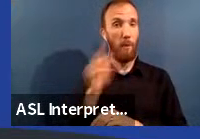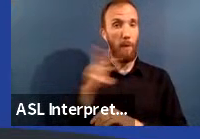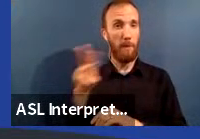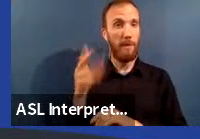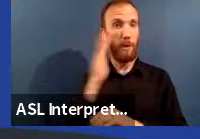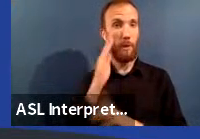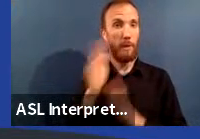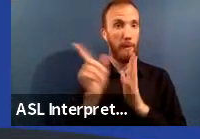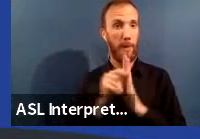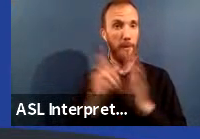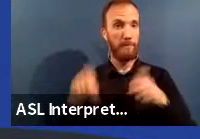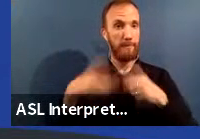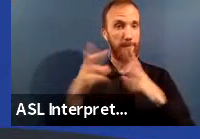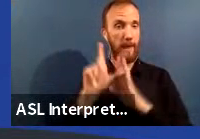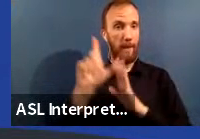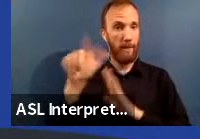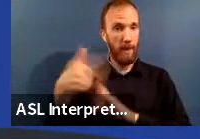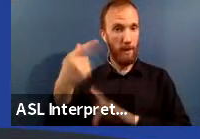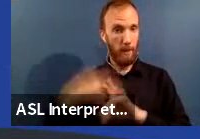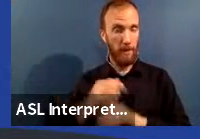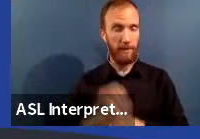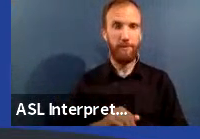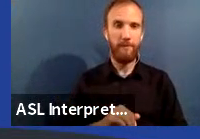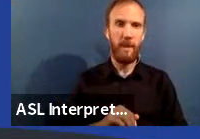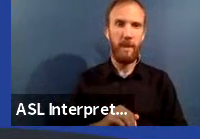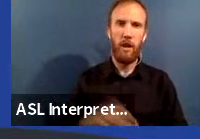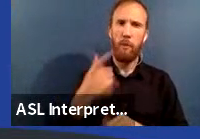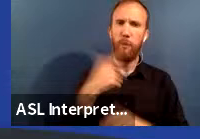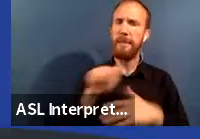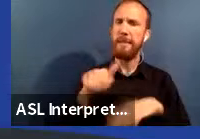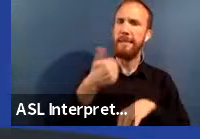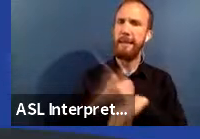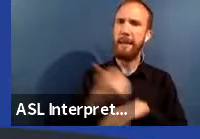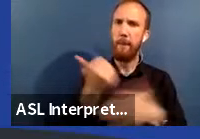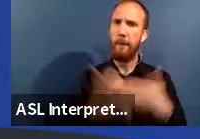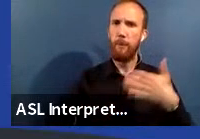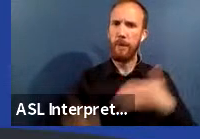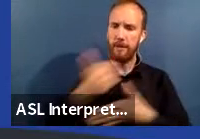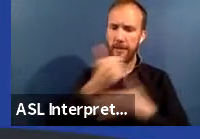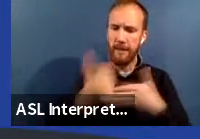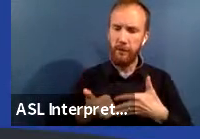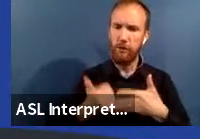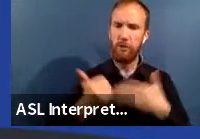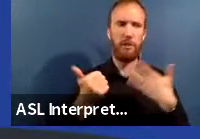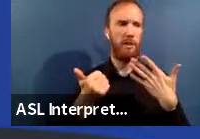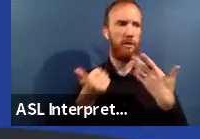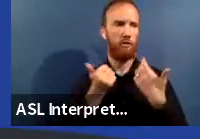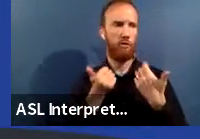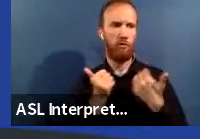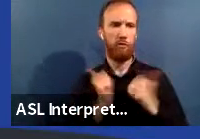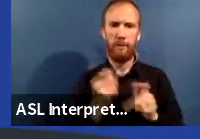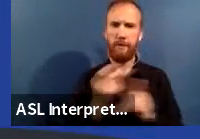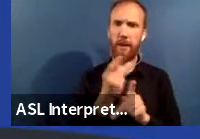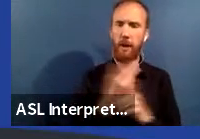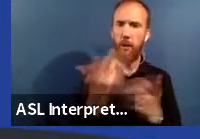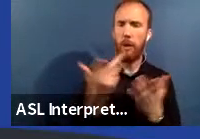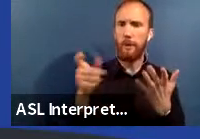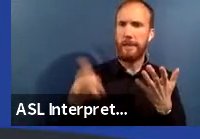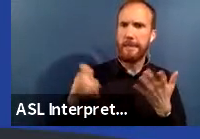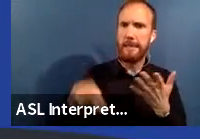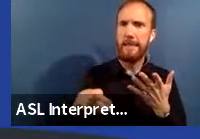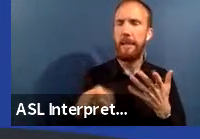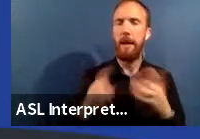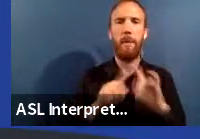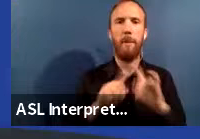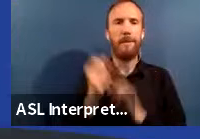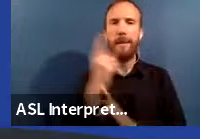month. Prioritization of critical capital needs, roof, windows, MEP, is a process of systems that are dynamic and